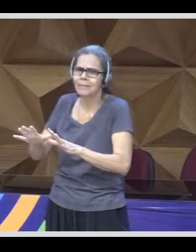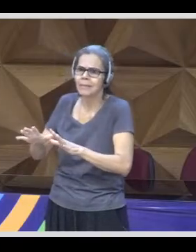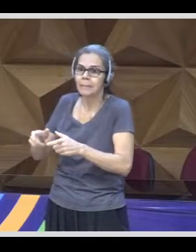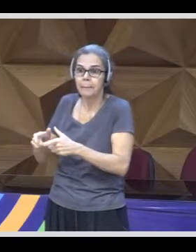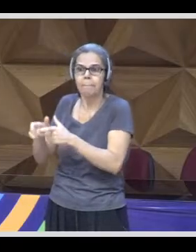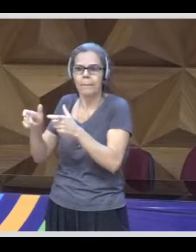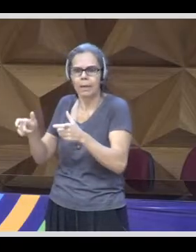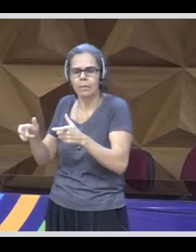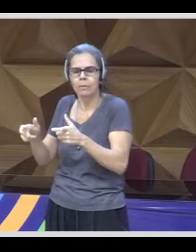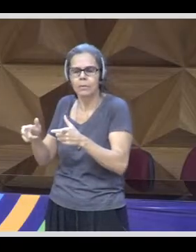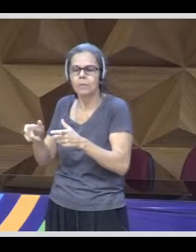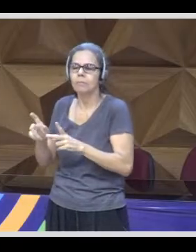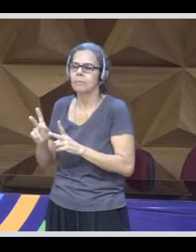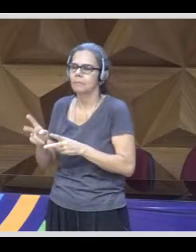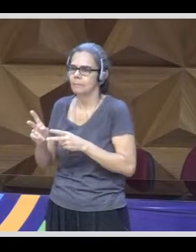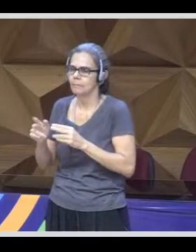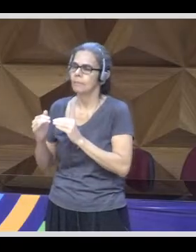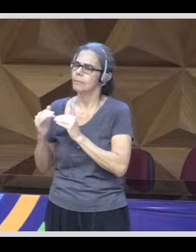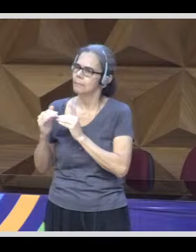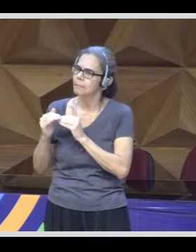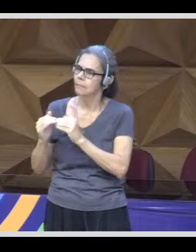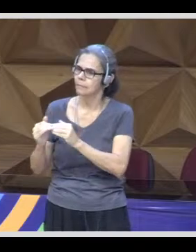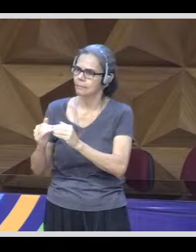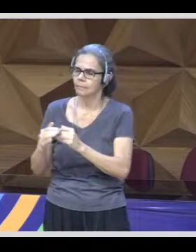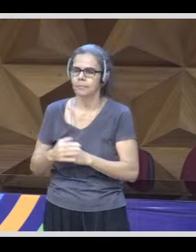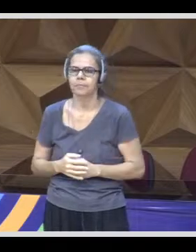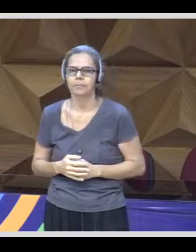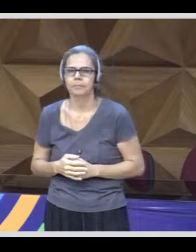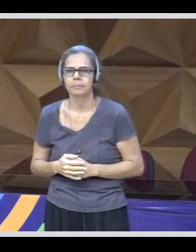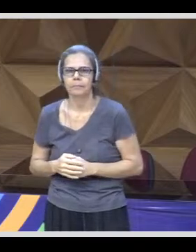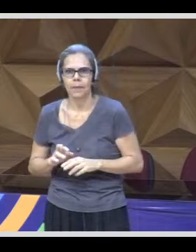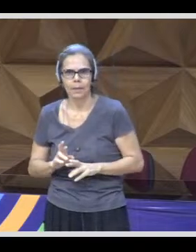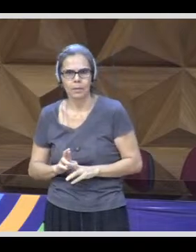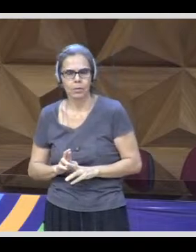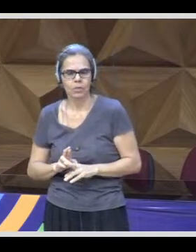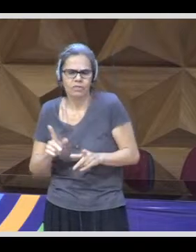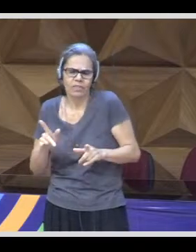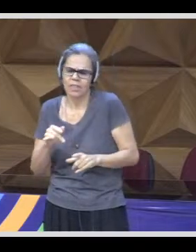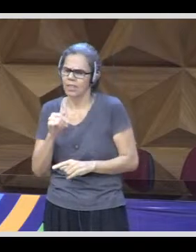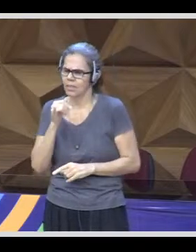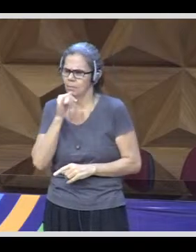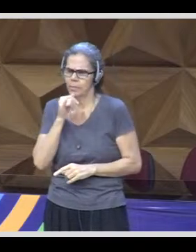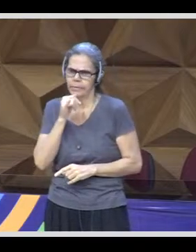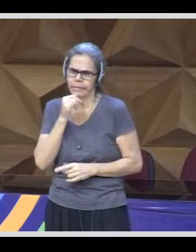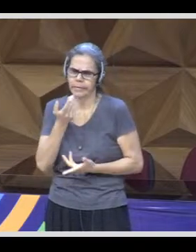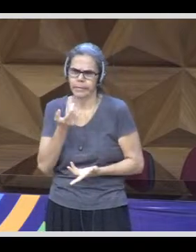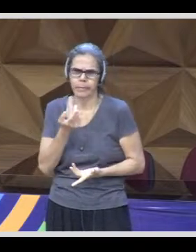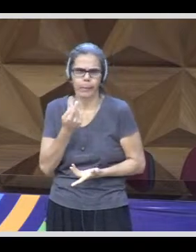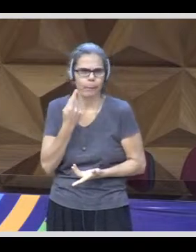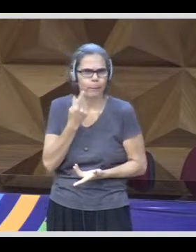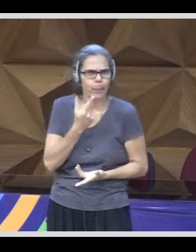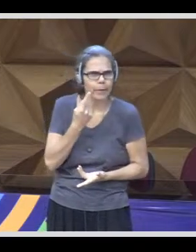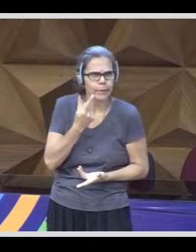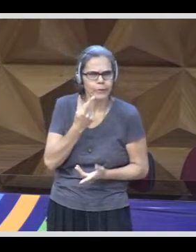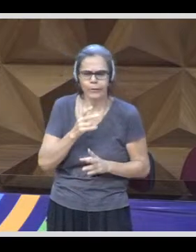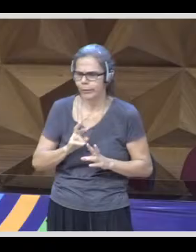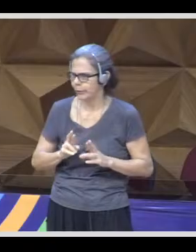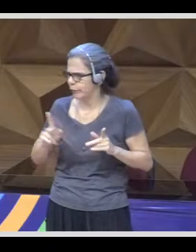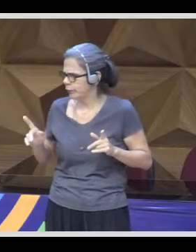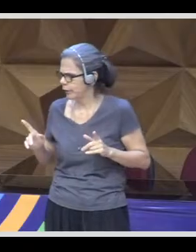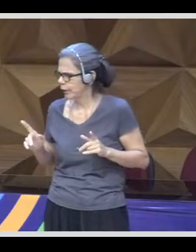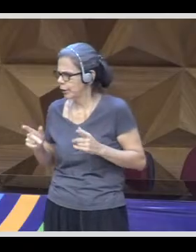is very different from crypto, very different from linguistics, and we had 10 different topics that we